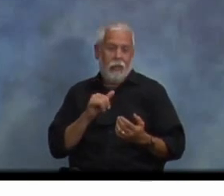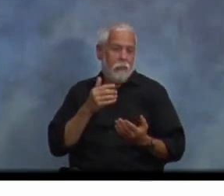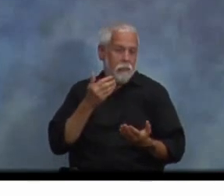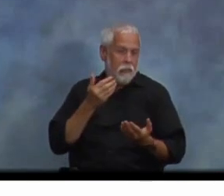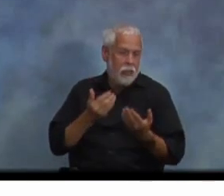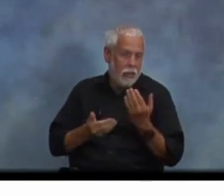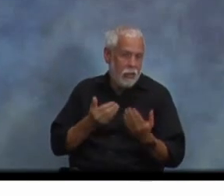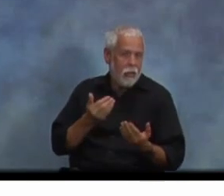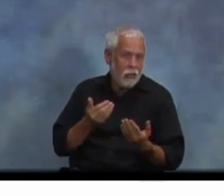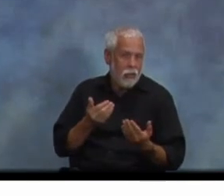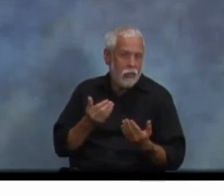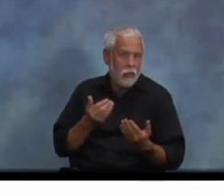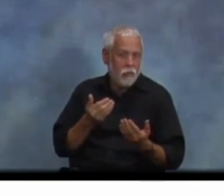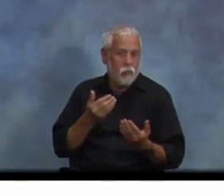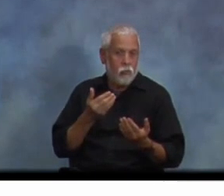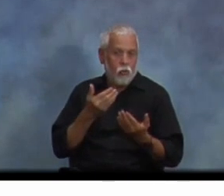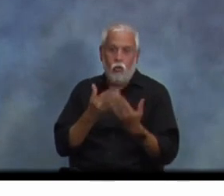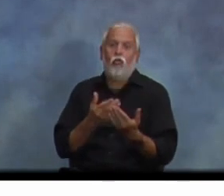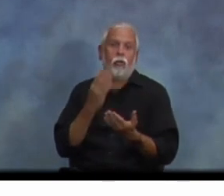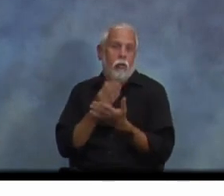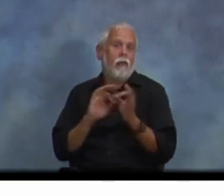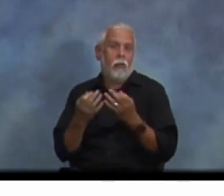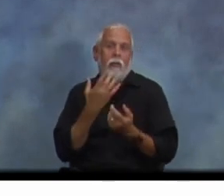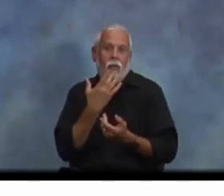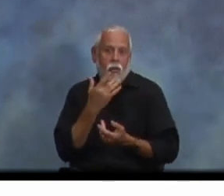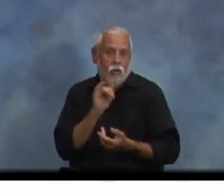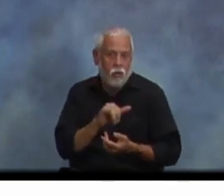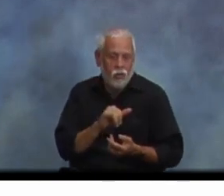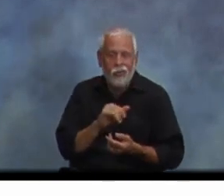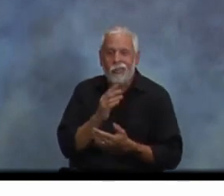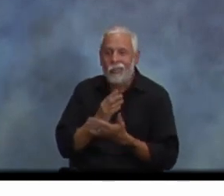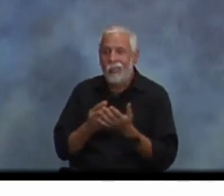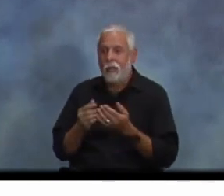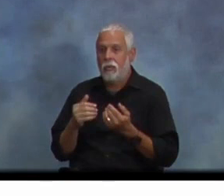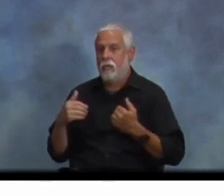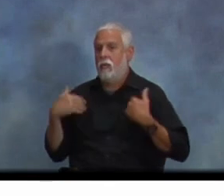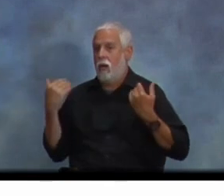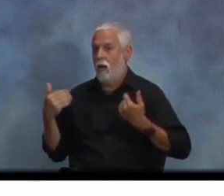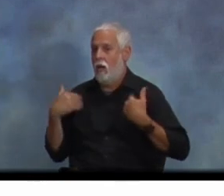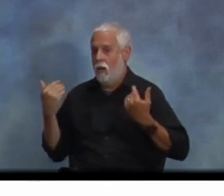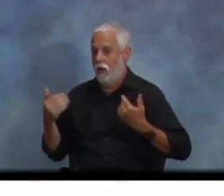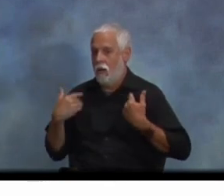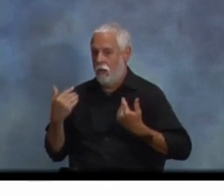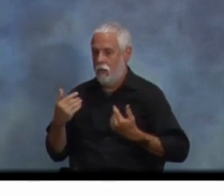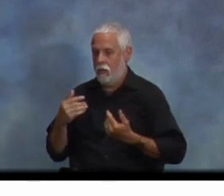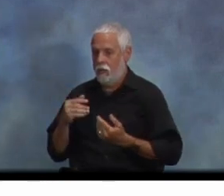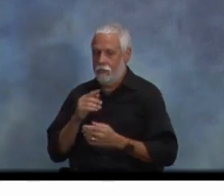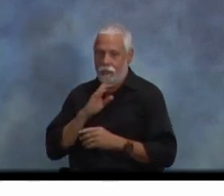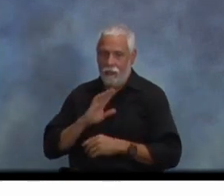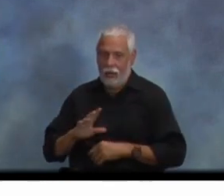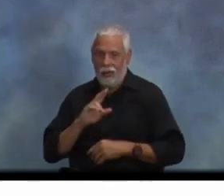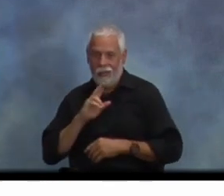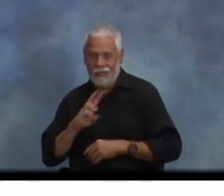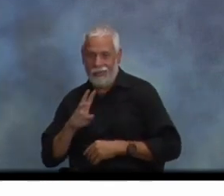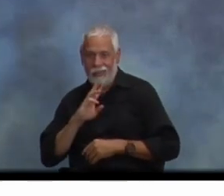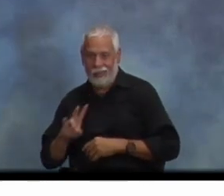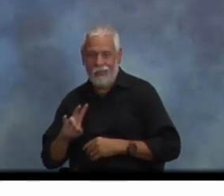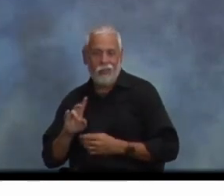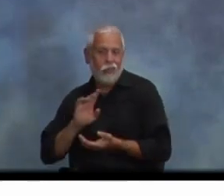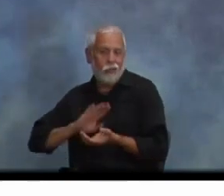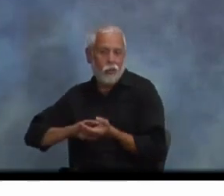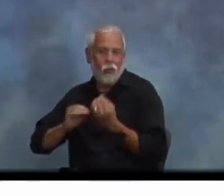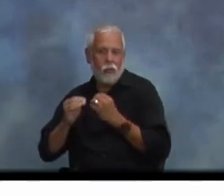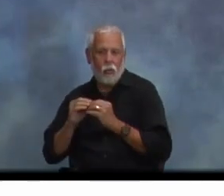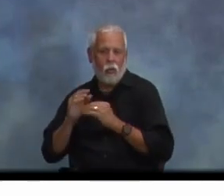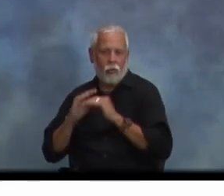be desirable for some families, especially those who are at the younger end of that 5 to 11, where a doctor's office might be something